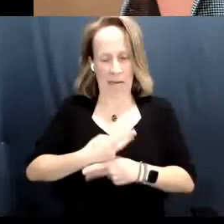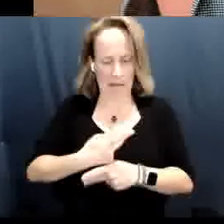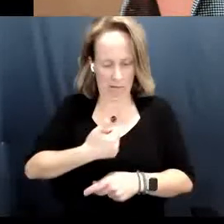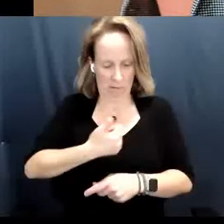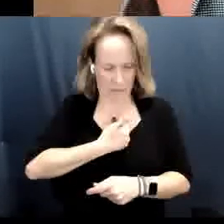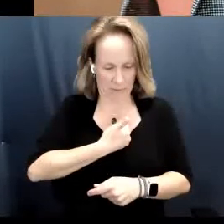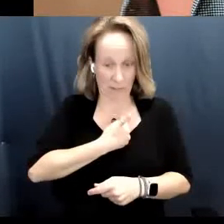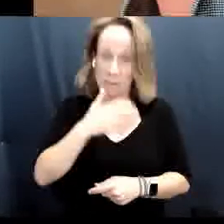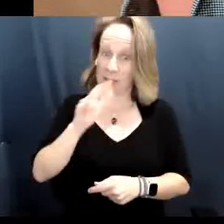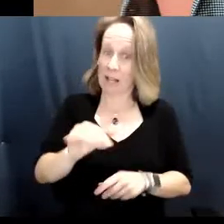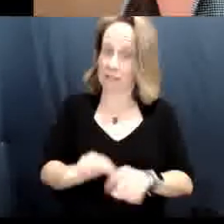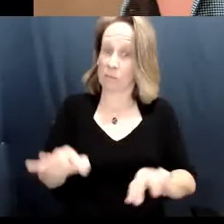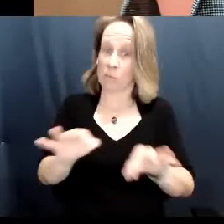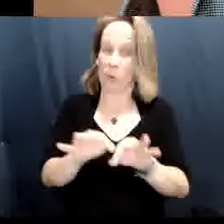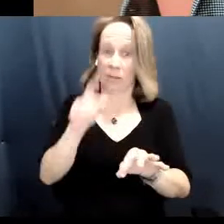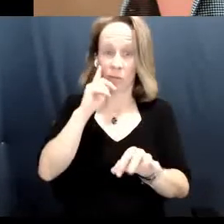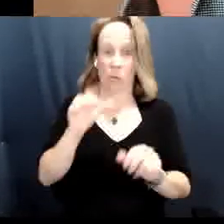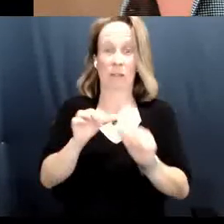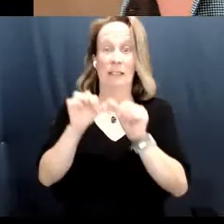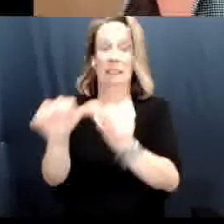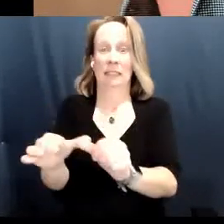work.